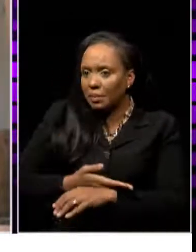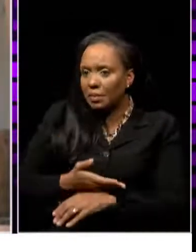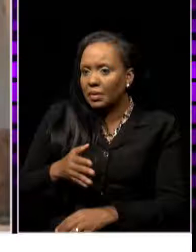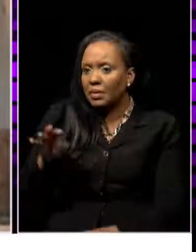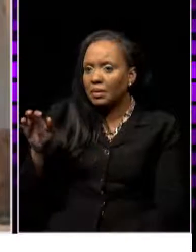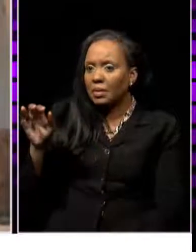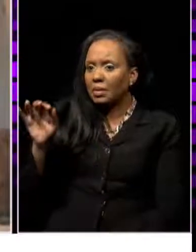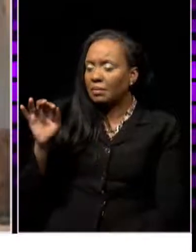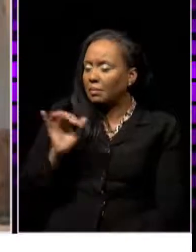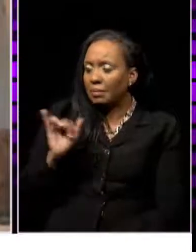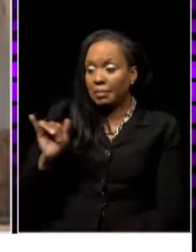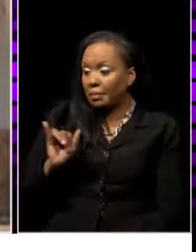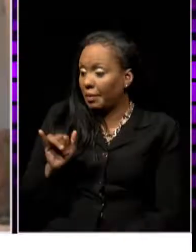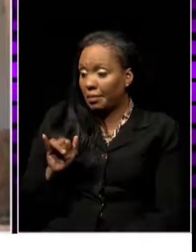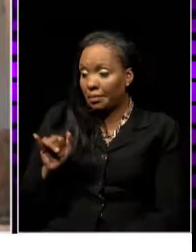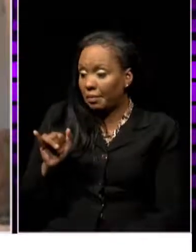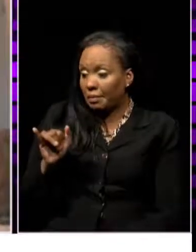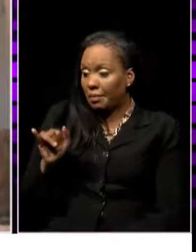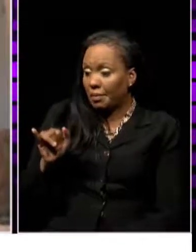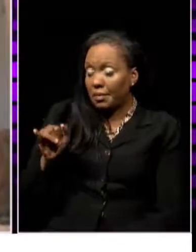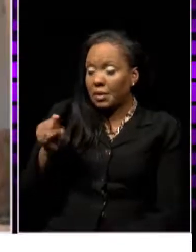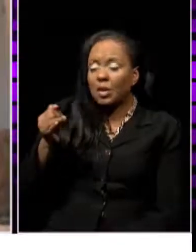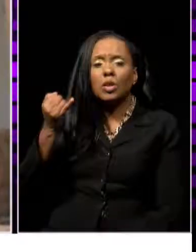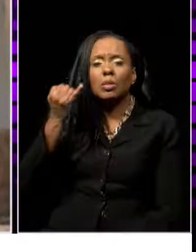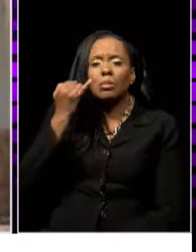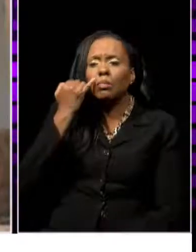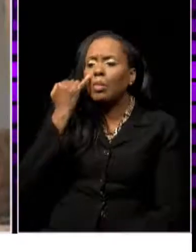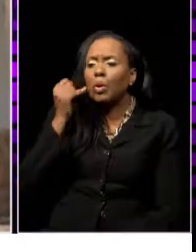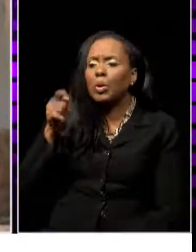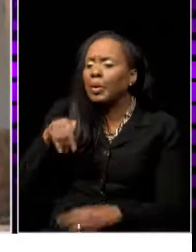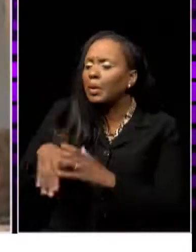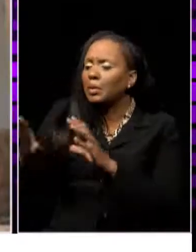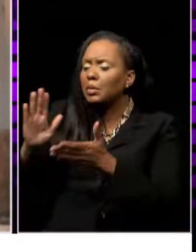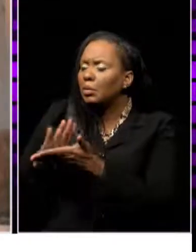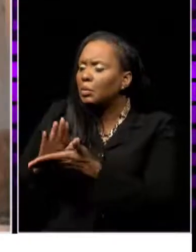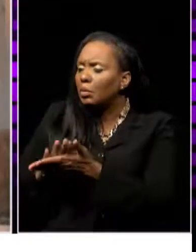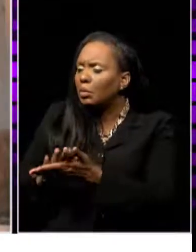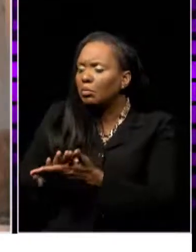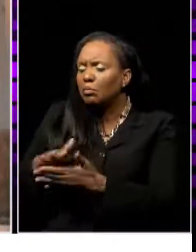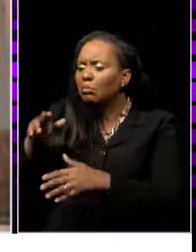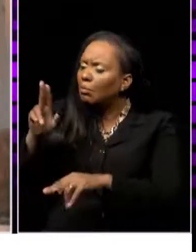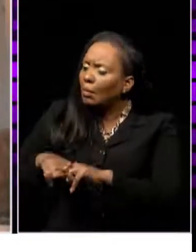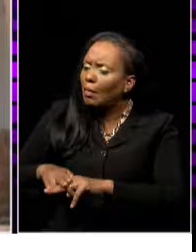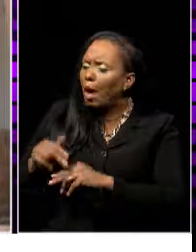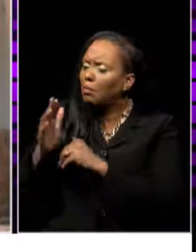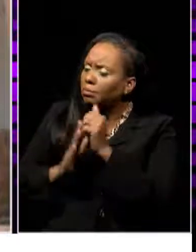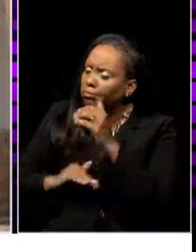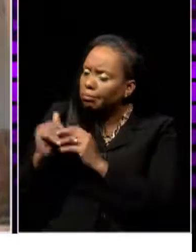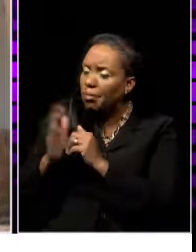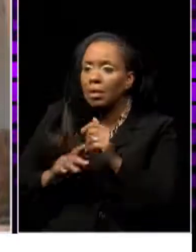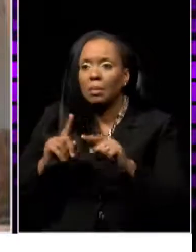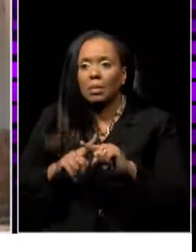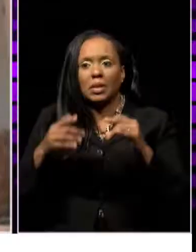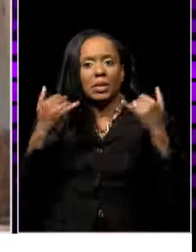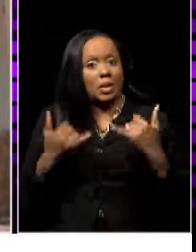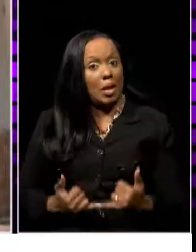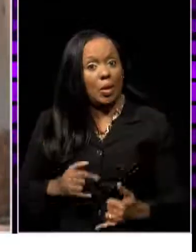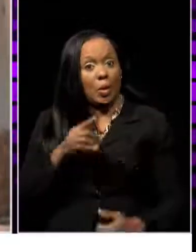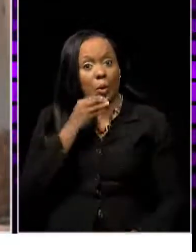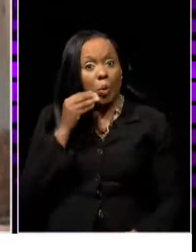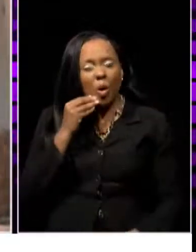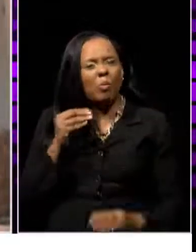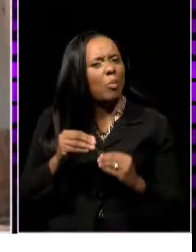is that you're at home sitting on in front of a computer, which, in truth and in fact, you're in your home environment, which should make you even more